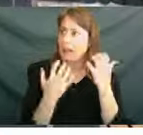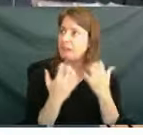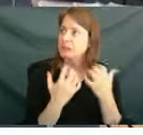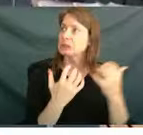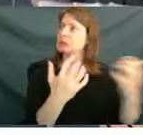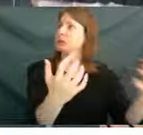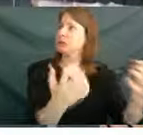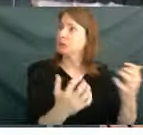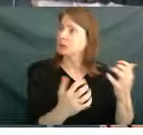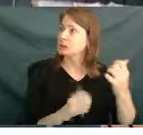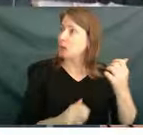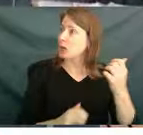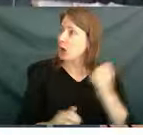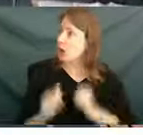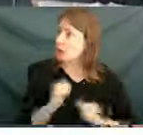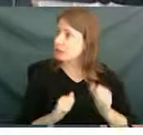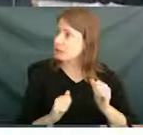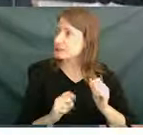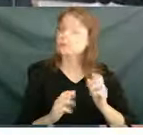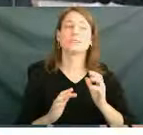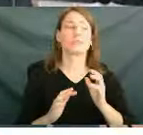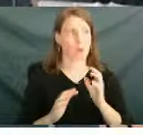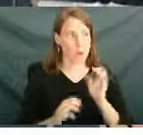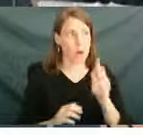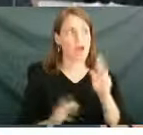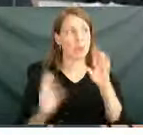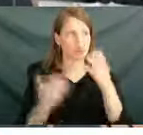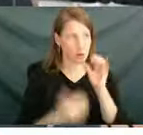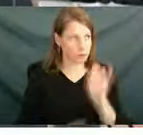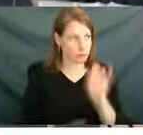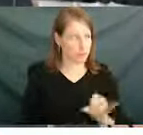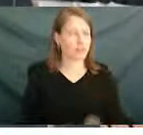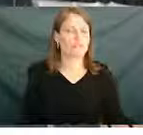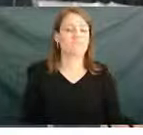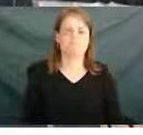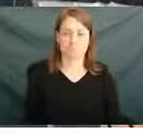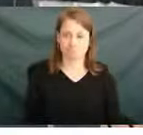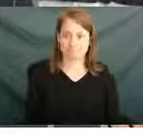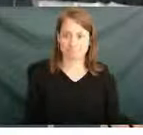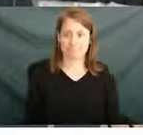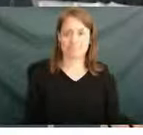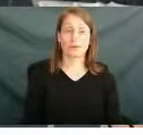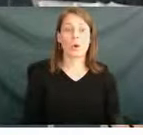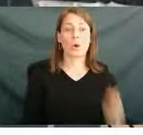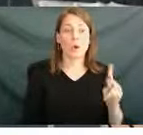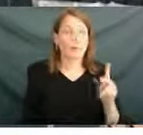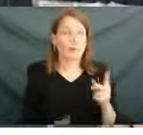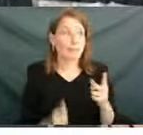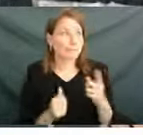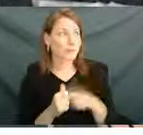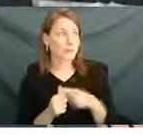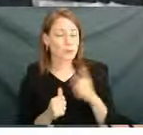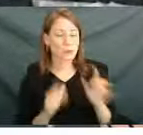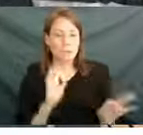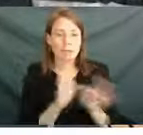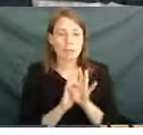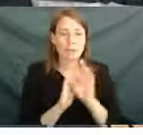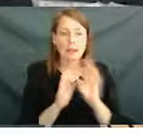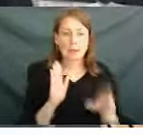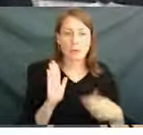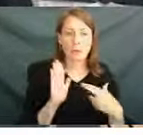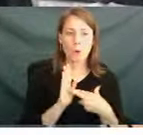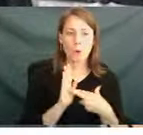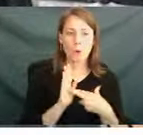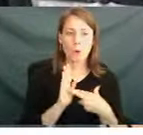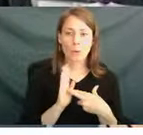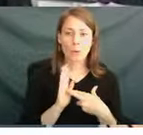think the next thing we need to do is allocate our roles. So I want you to all sit around this table here.